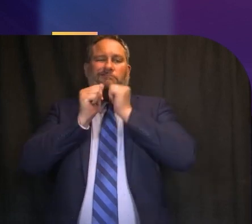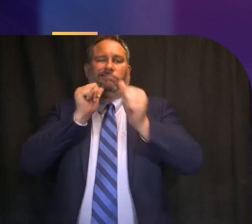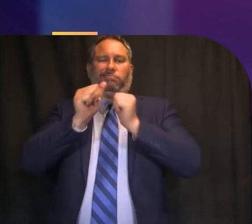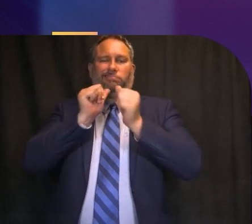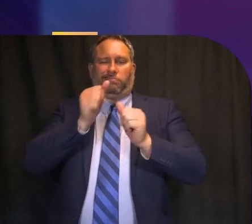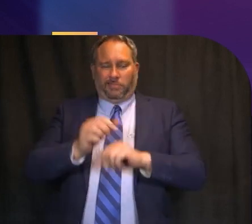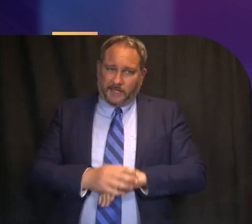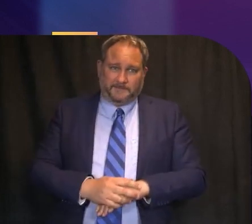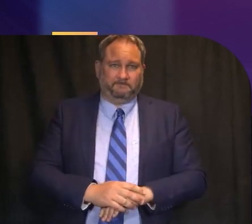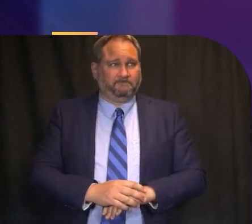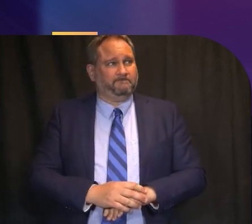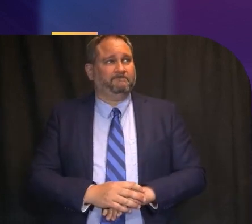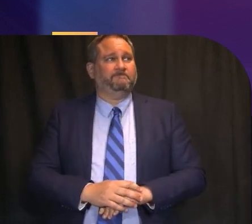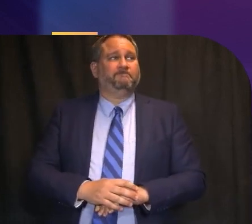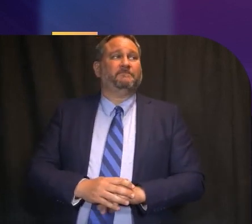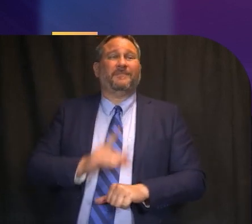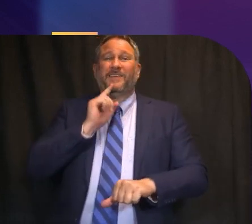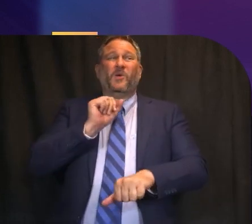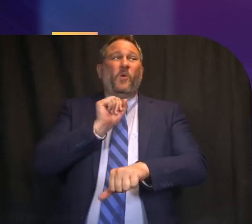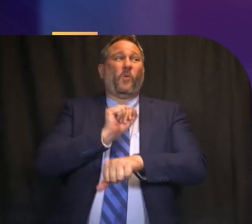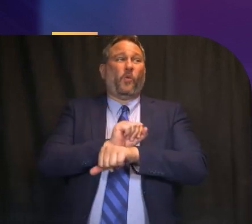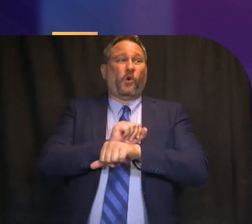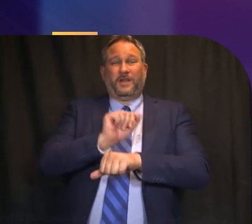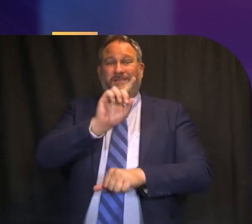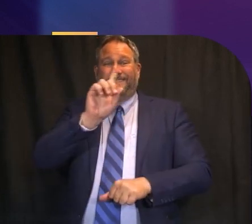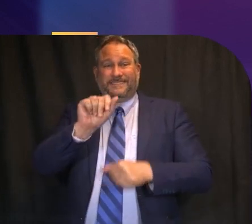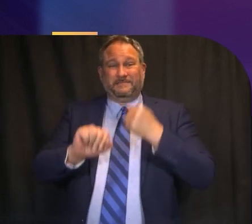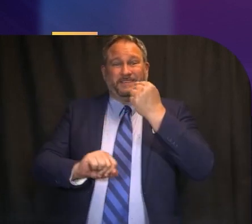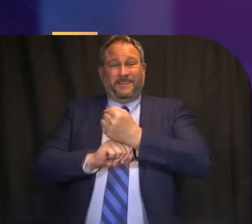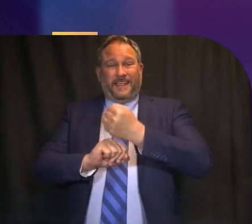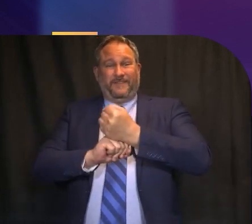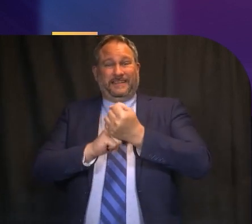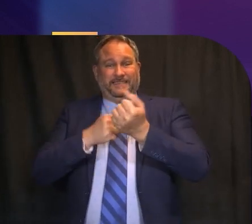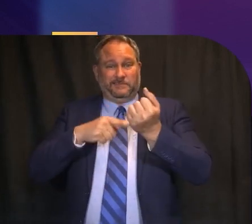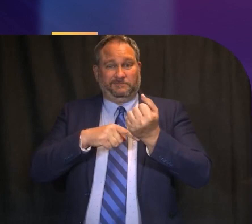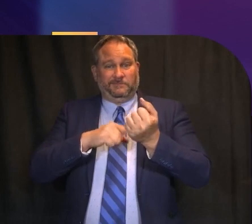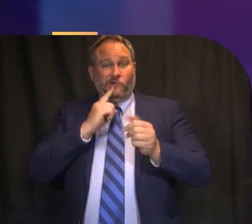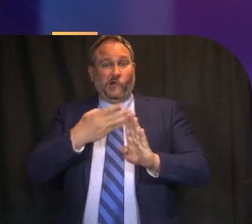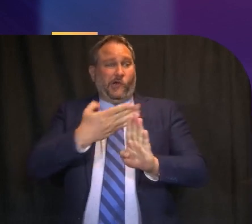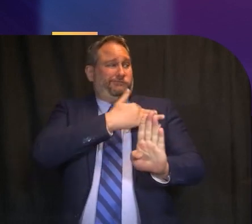have come before me is what's made it possible for me to advocate for myself and